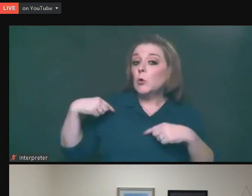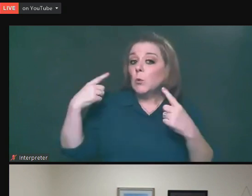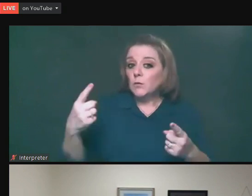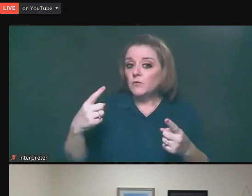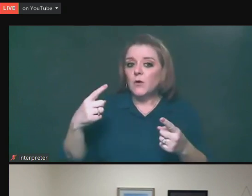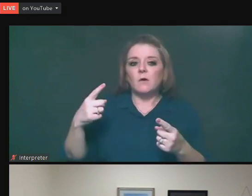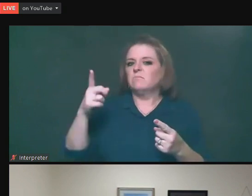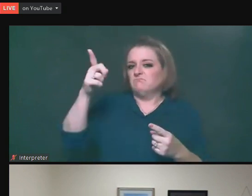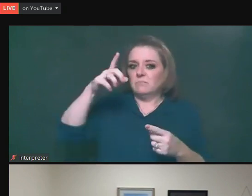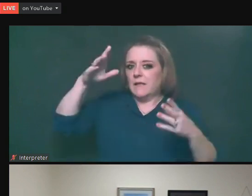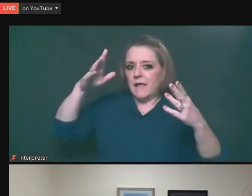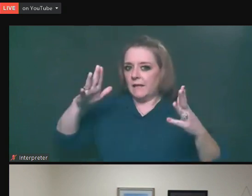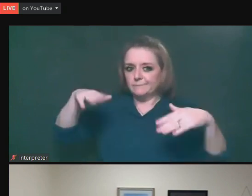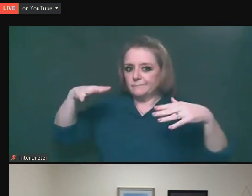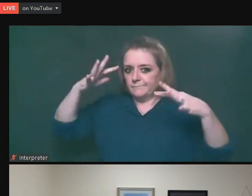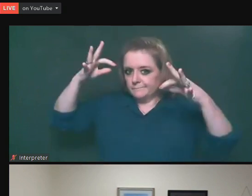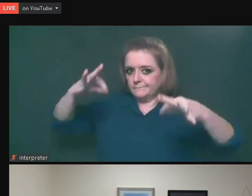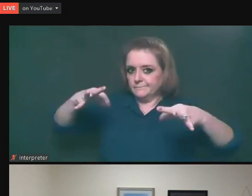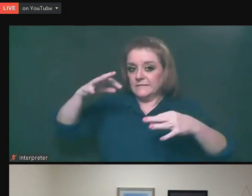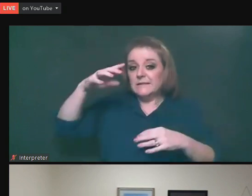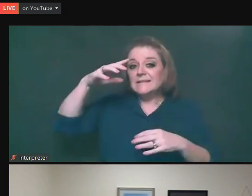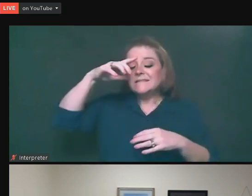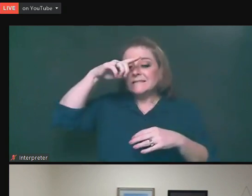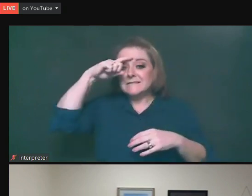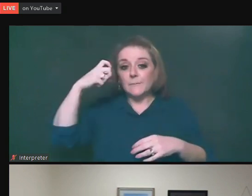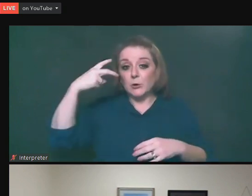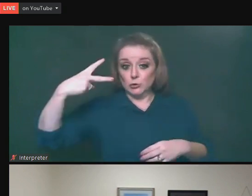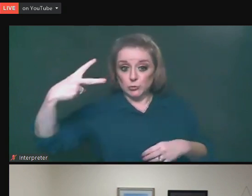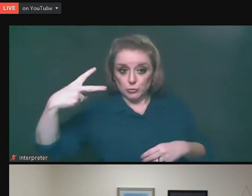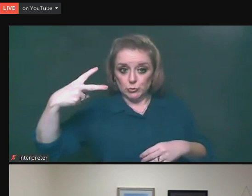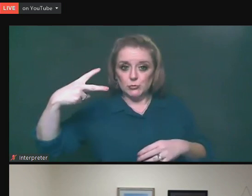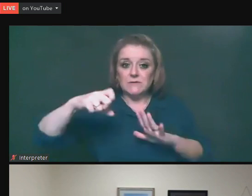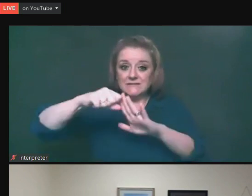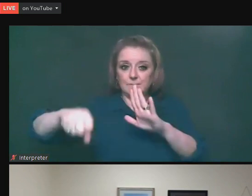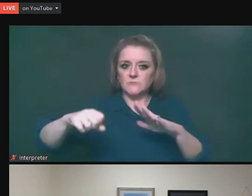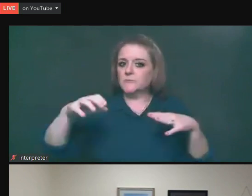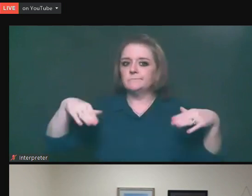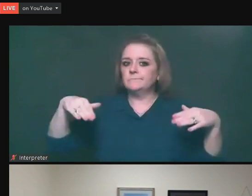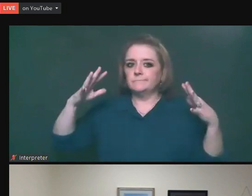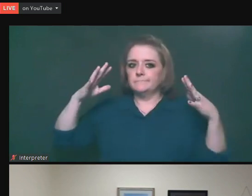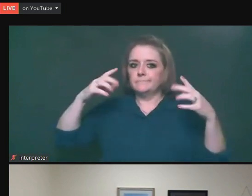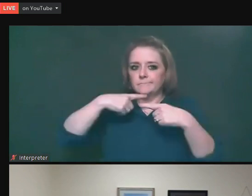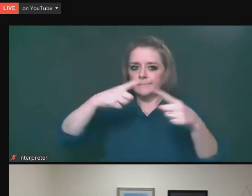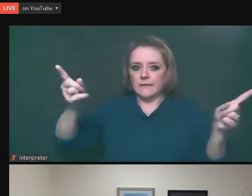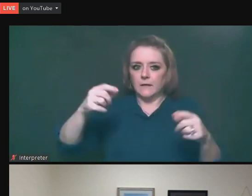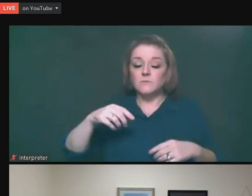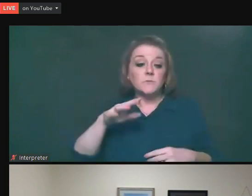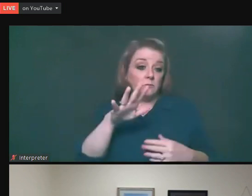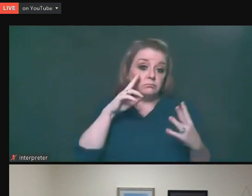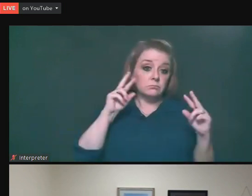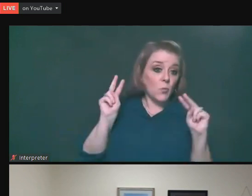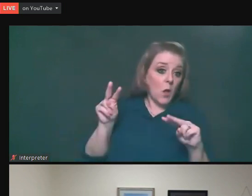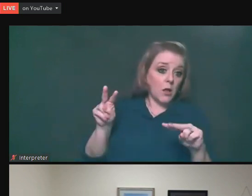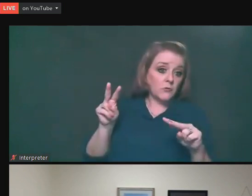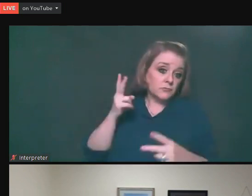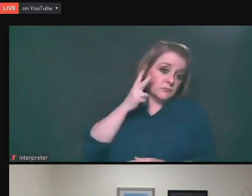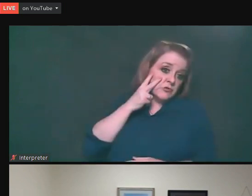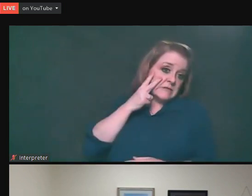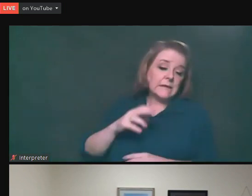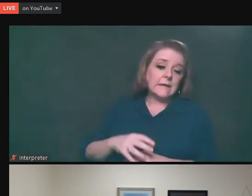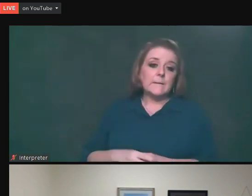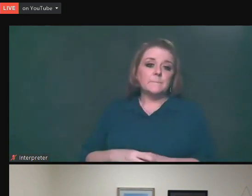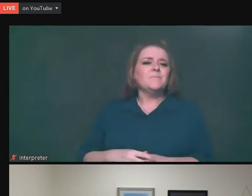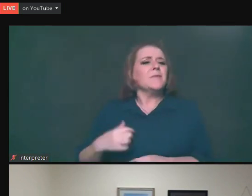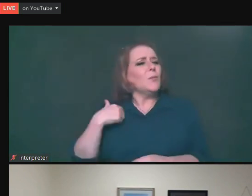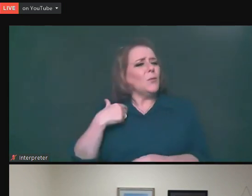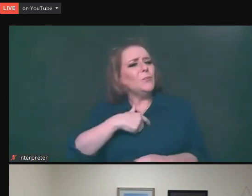summer are complete yet. So everybody needs to stay tuned and see what's happening. We need our